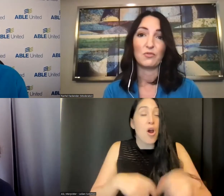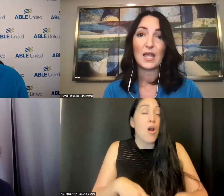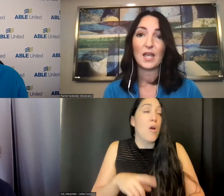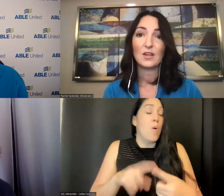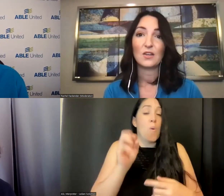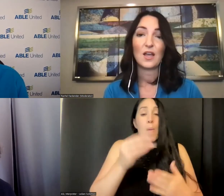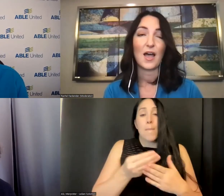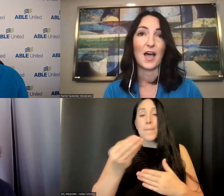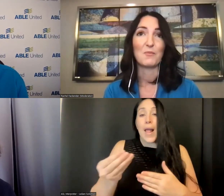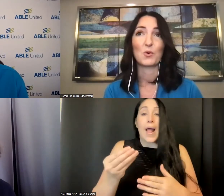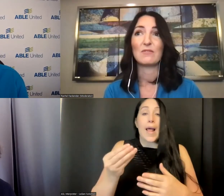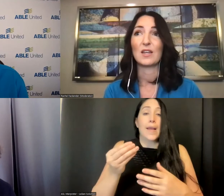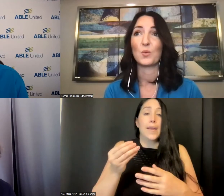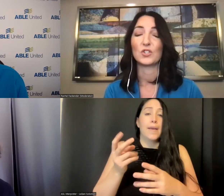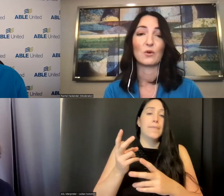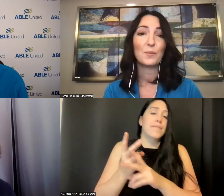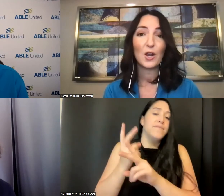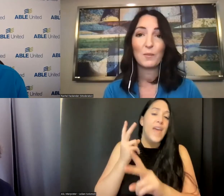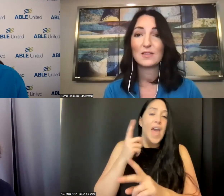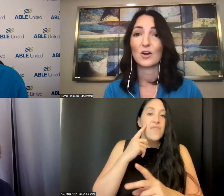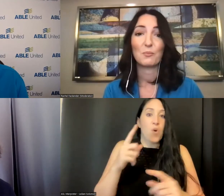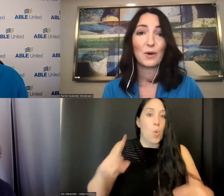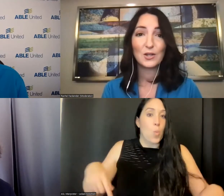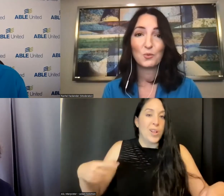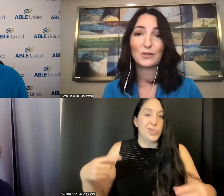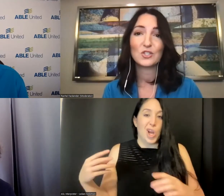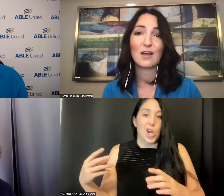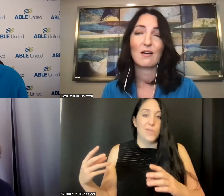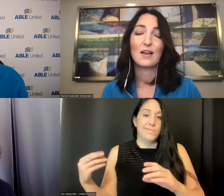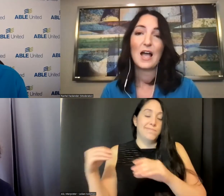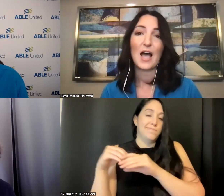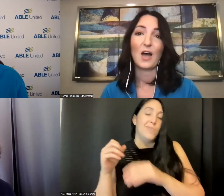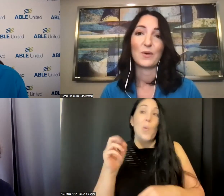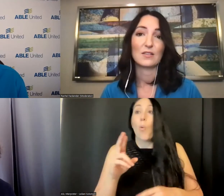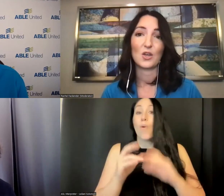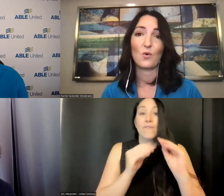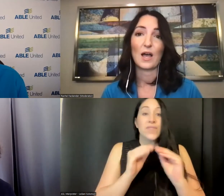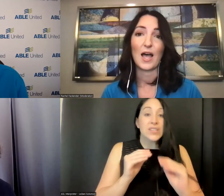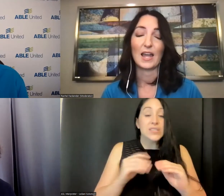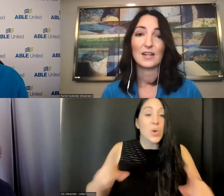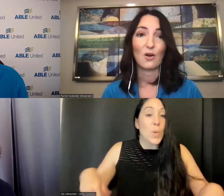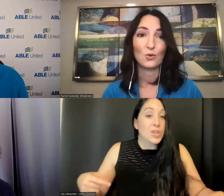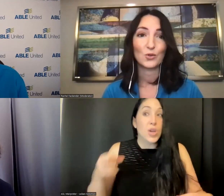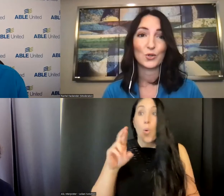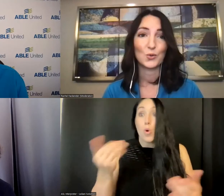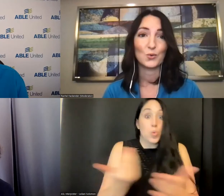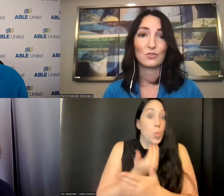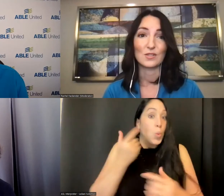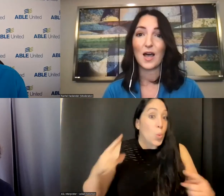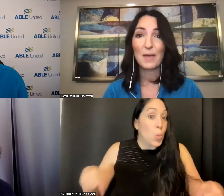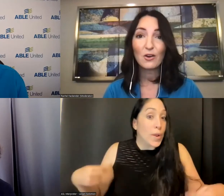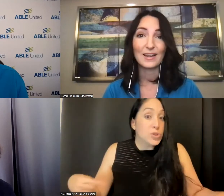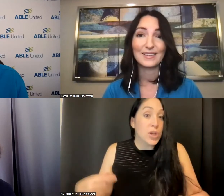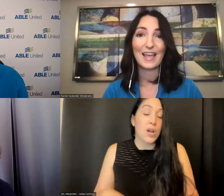accessible van, or even wheelchair repairments or a brand new wheelchair. We also had an account holder who